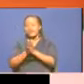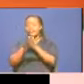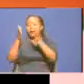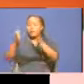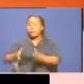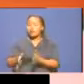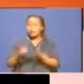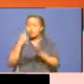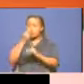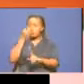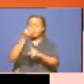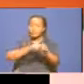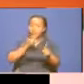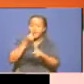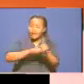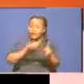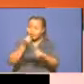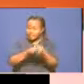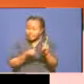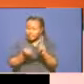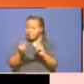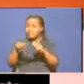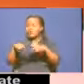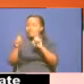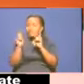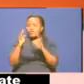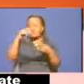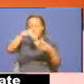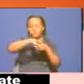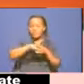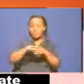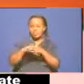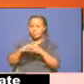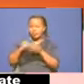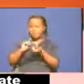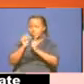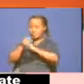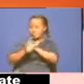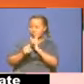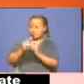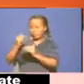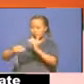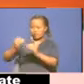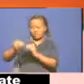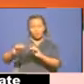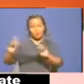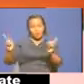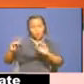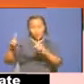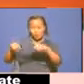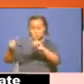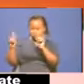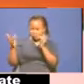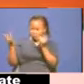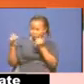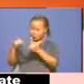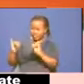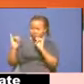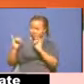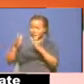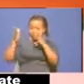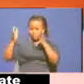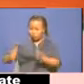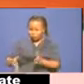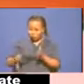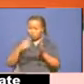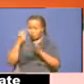donor advocate is in no way part of the transplant process itself. Mm-hmm. So he's a totally independent person who now sits with the